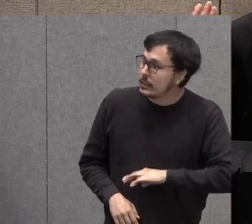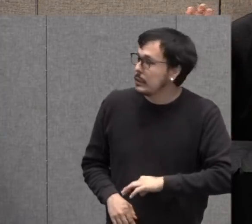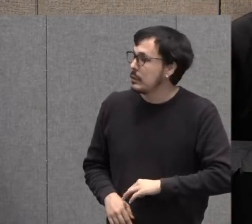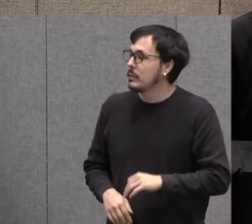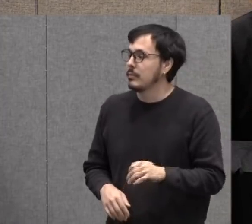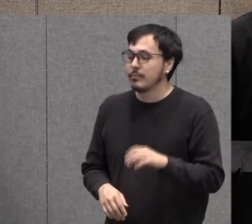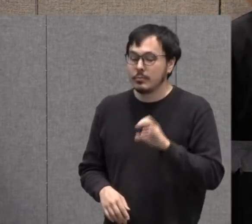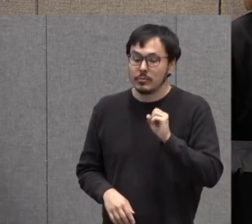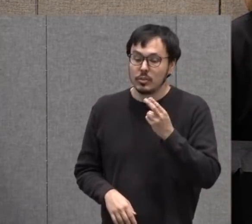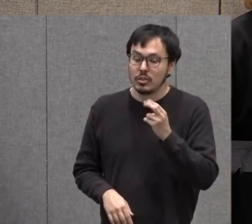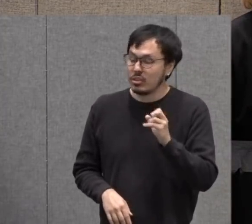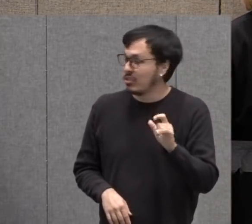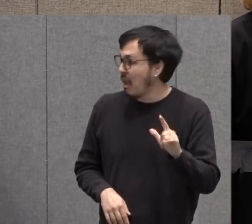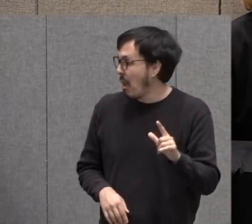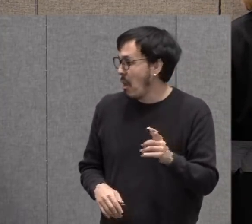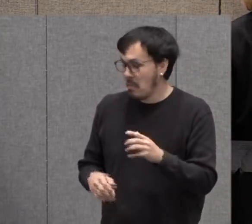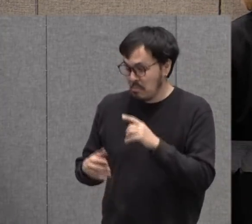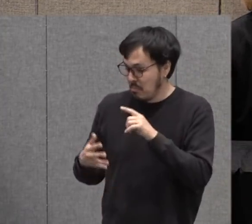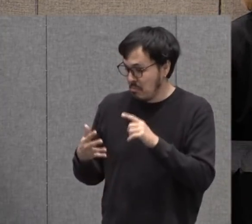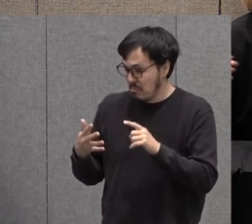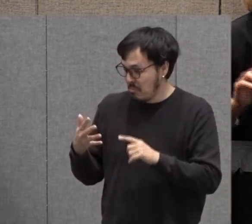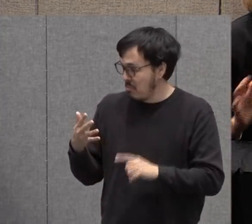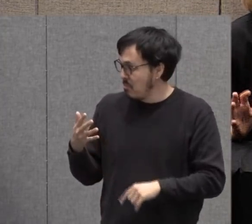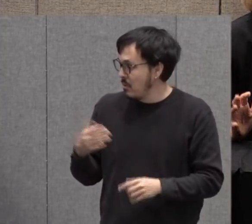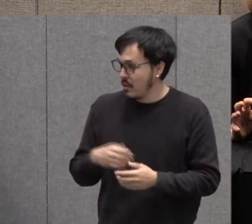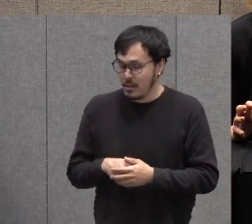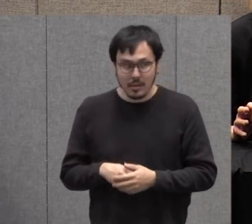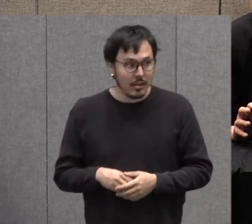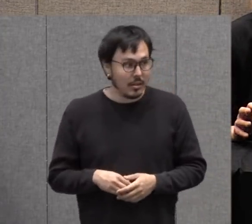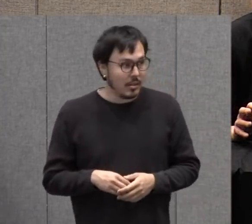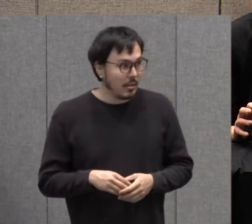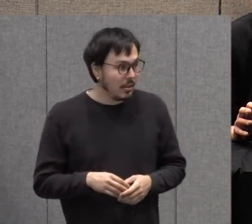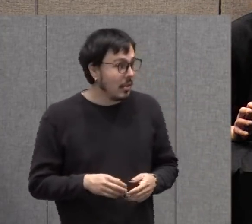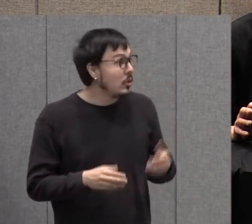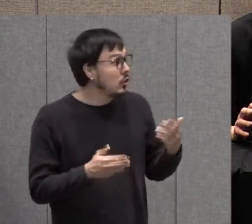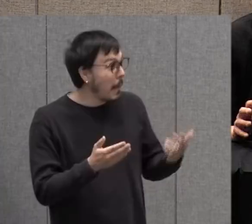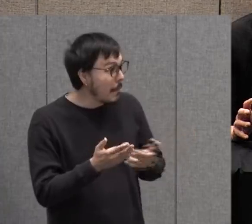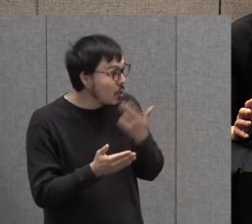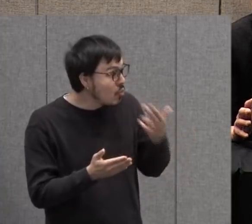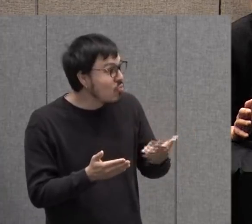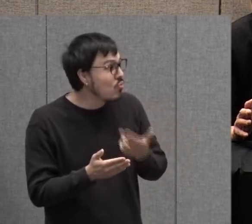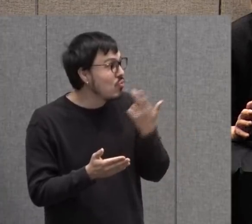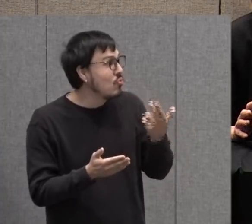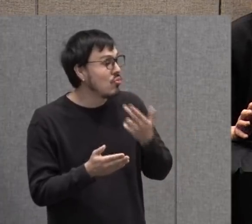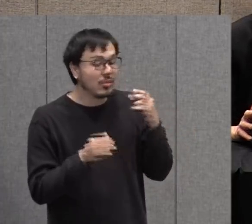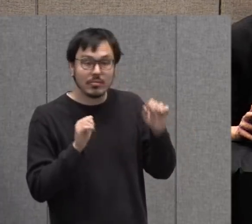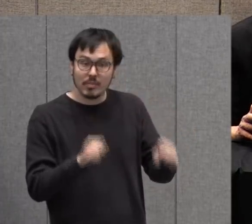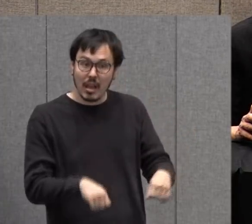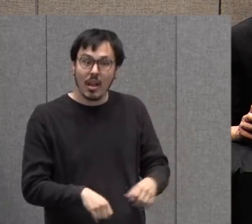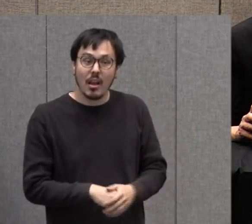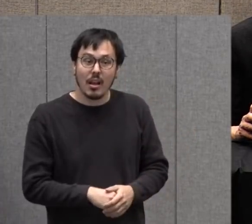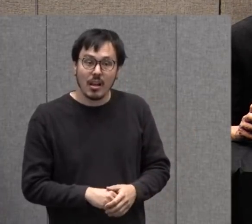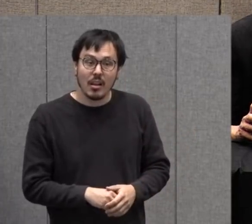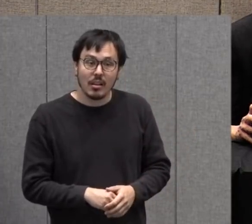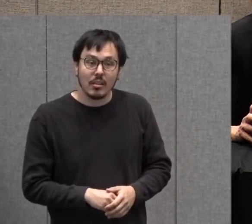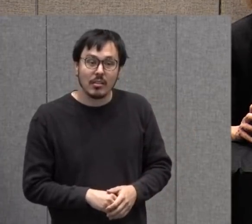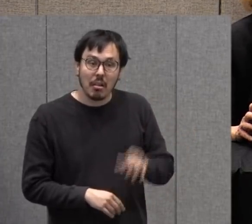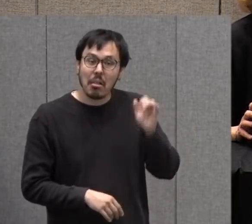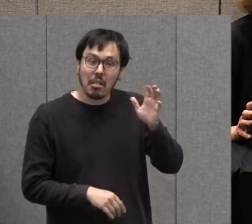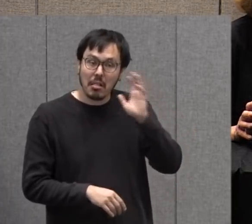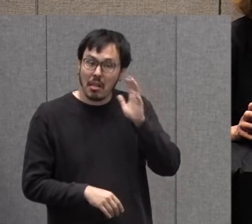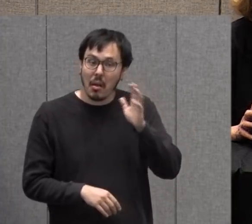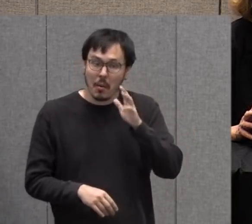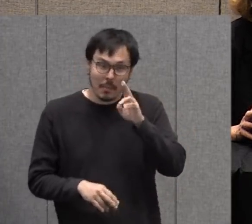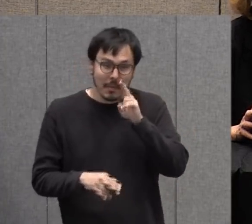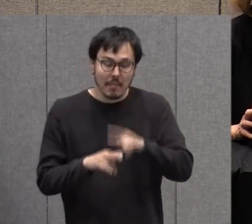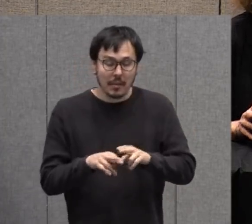You could use whatever kind of little toy. Spoons? Spoons. Let's put spoons in a cup. Right? That would be fun I think too. that's a